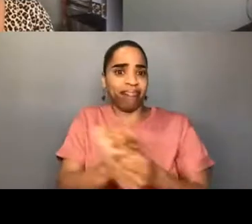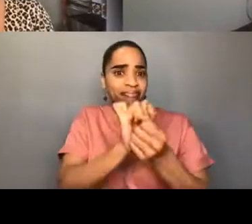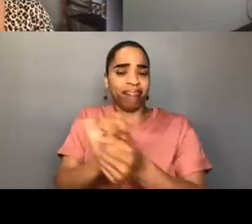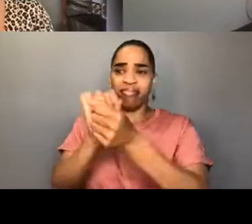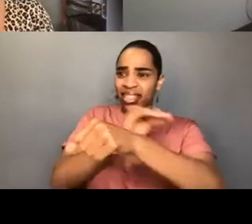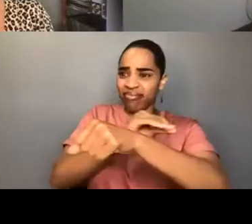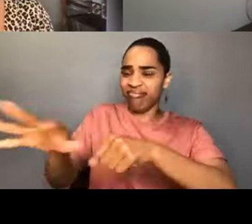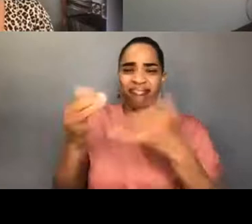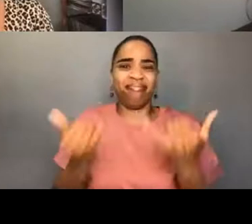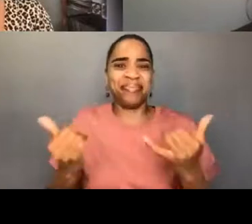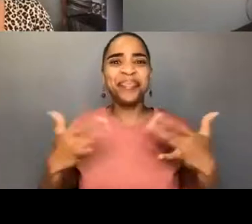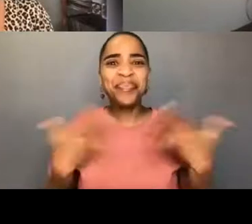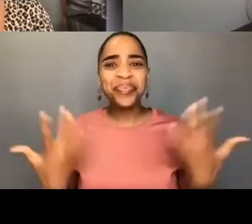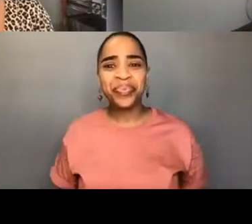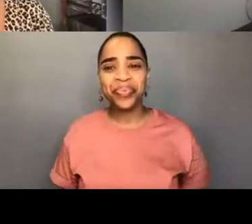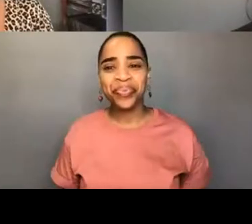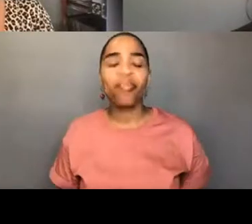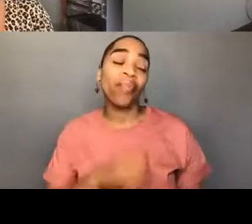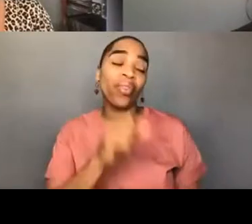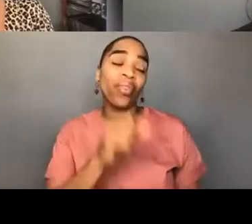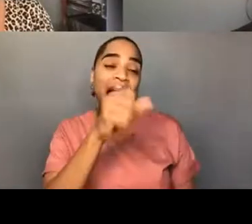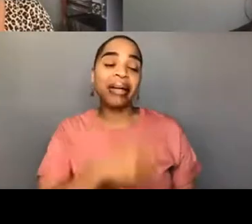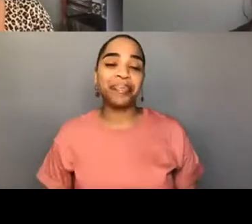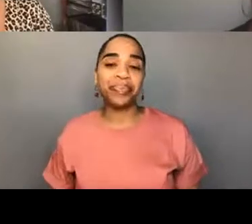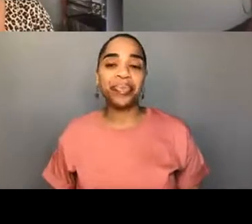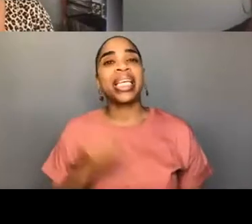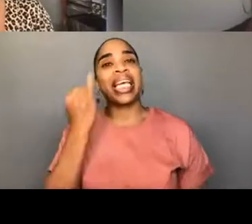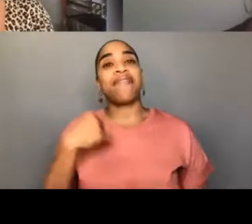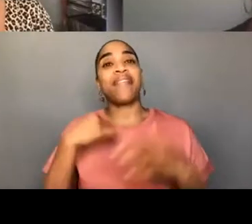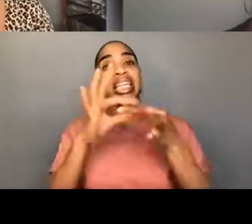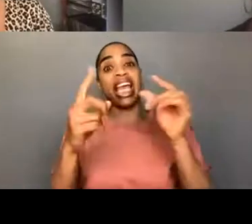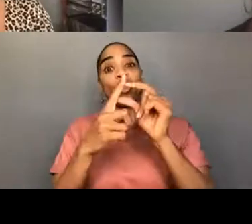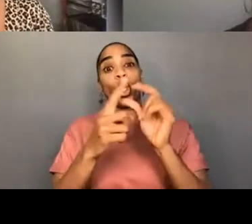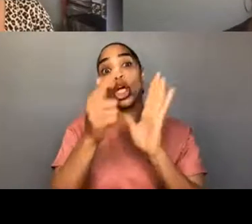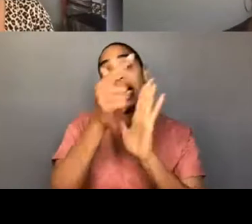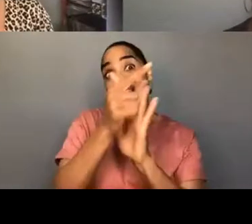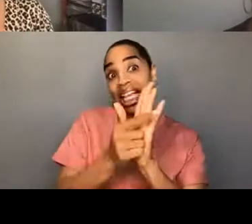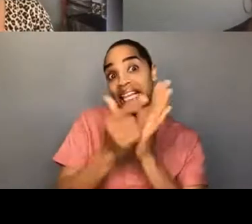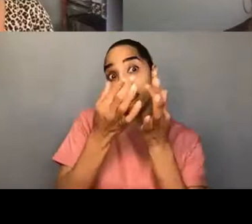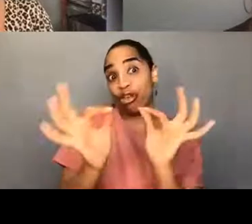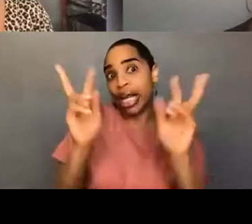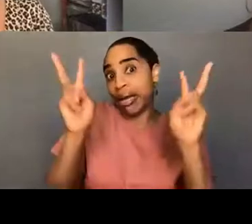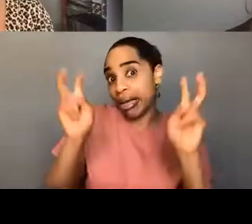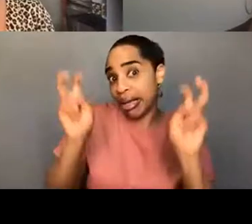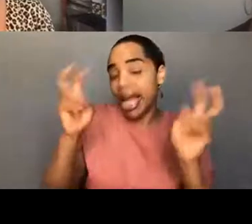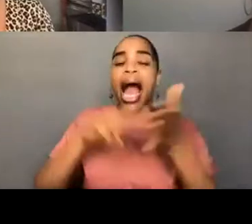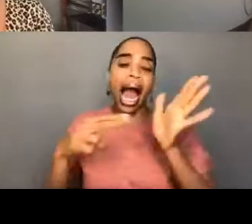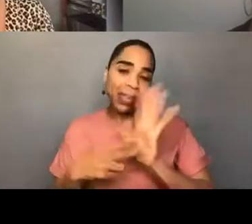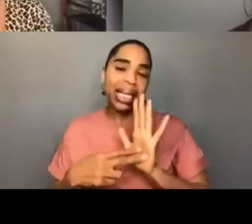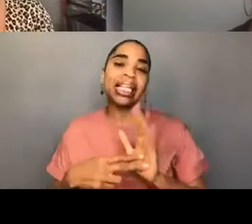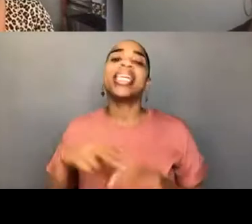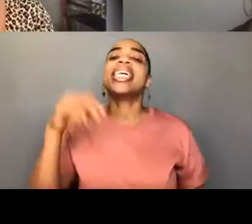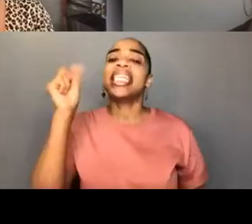that? Yeah, so when I say legally free, what I mean is, yes,